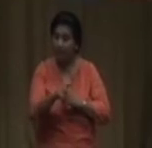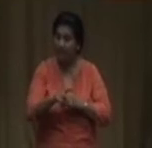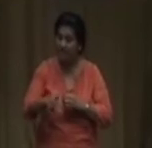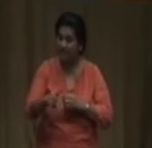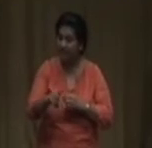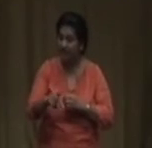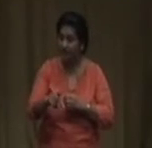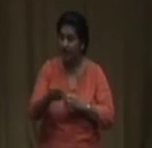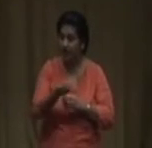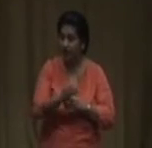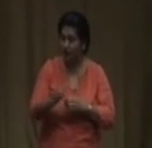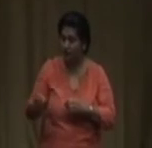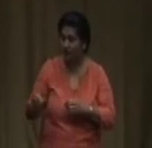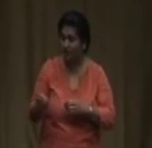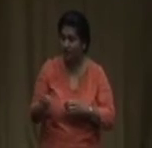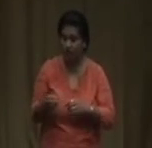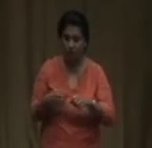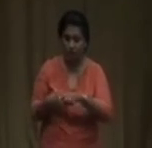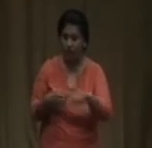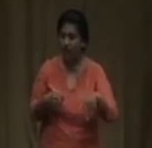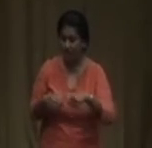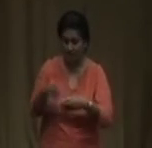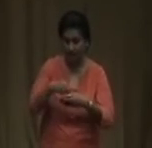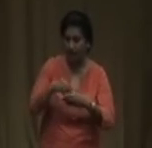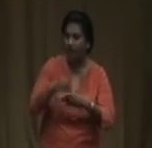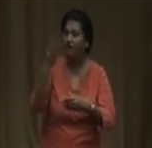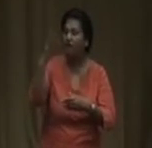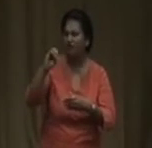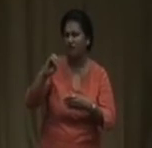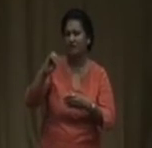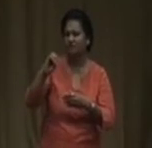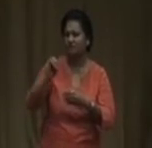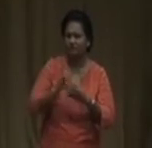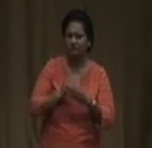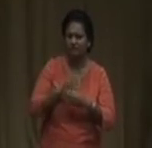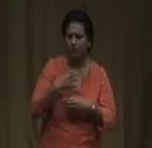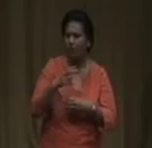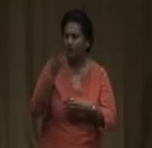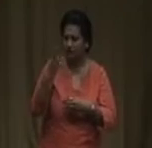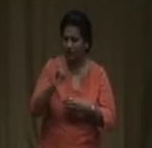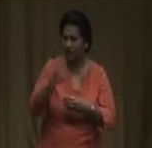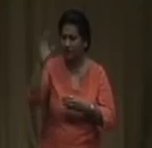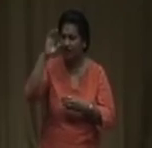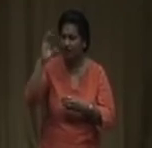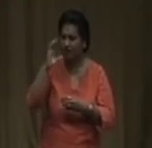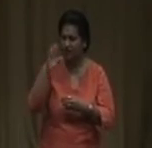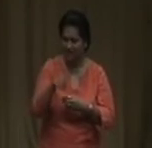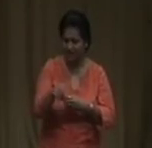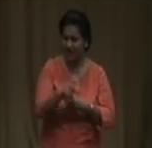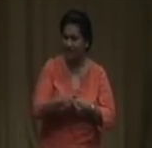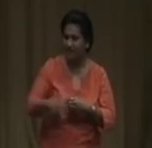40 plus different countries. It would be near impossible to develop a single